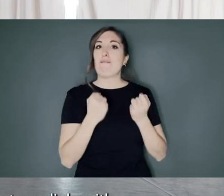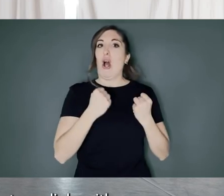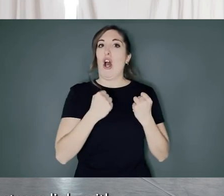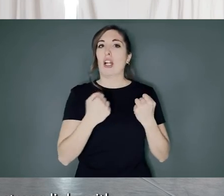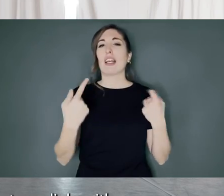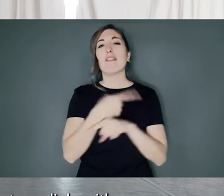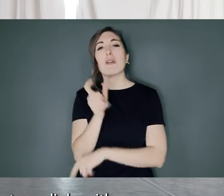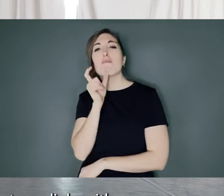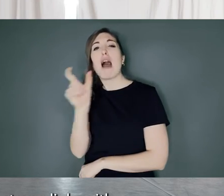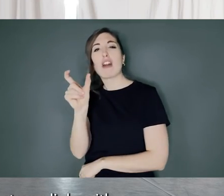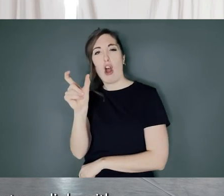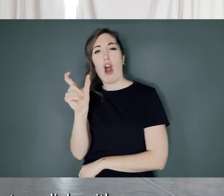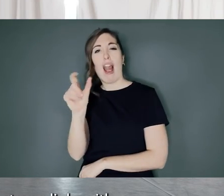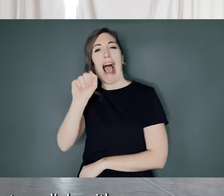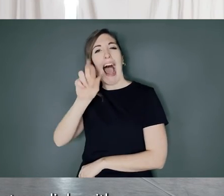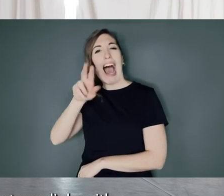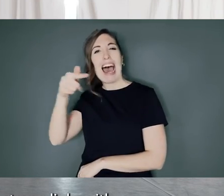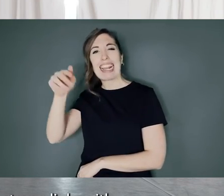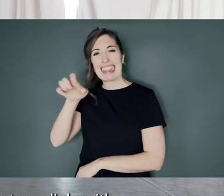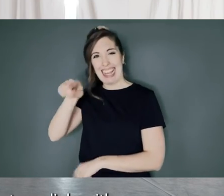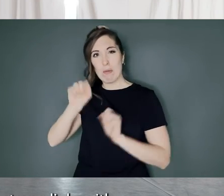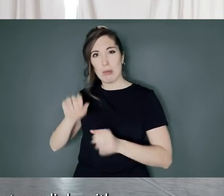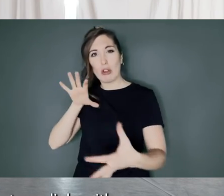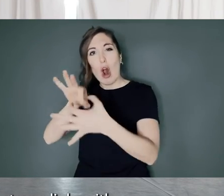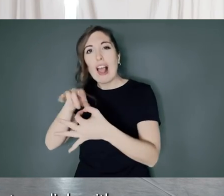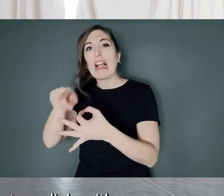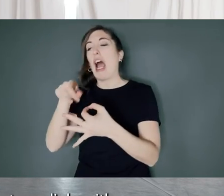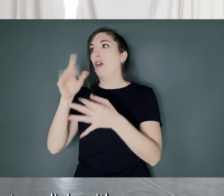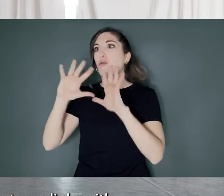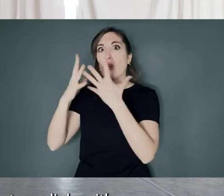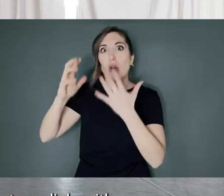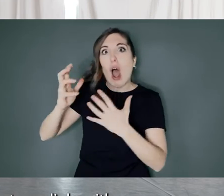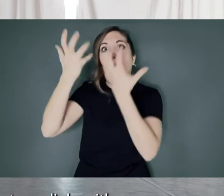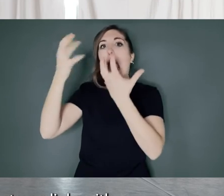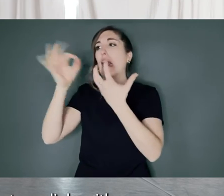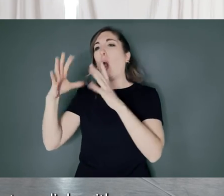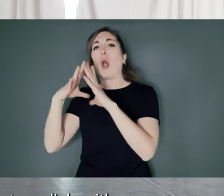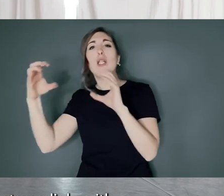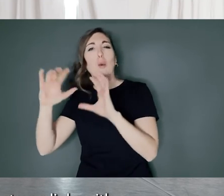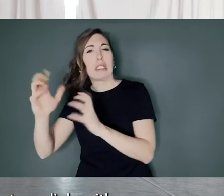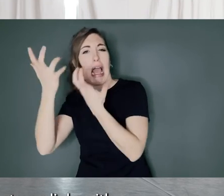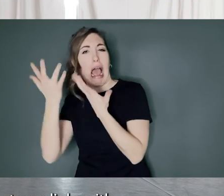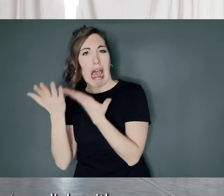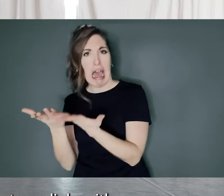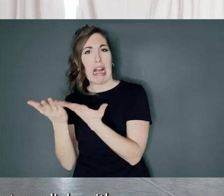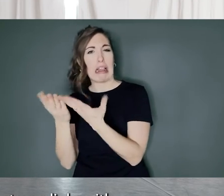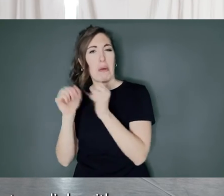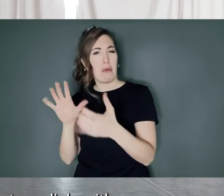sign. The written word art might have strong links with the arts world